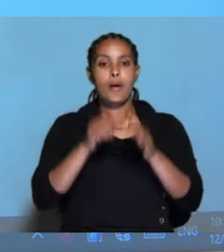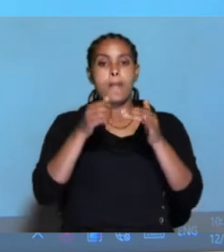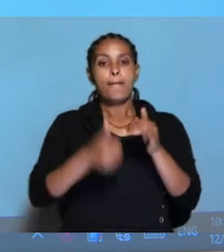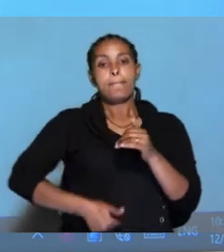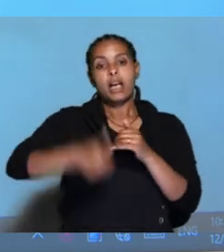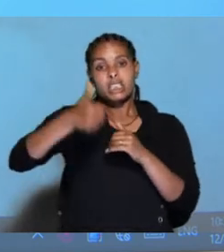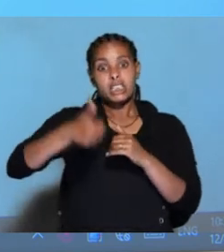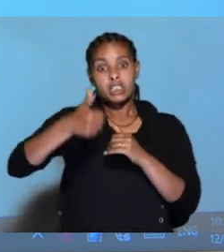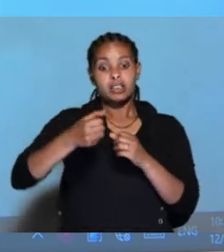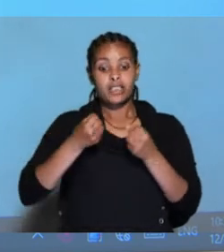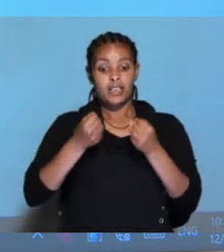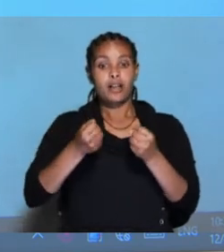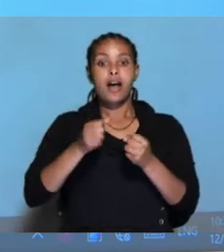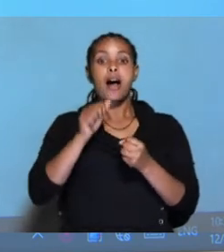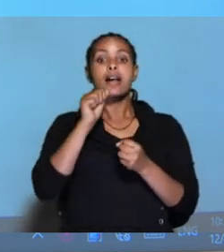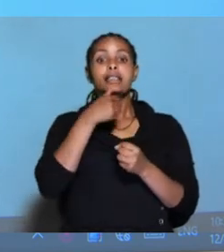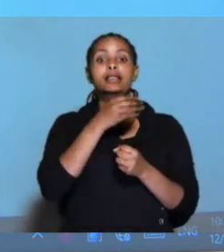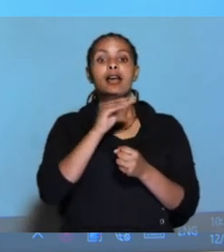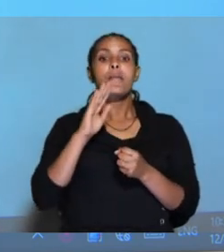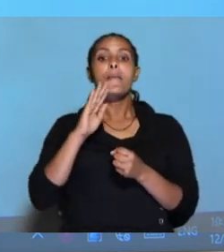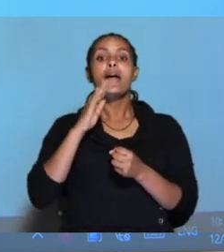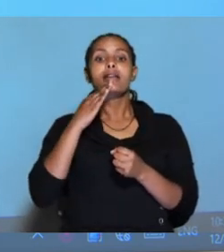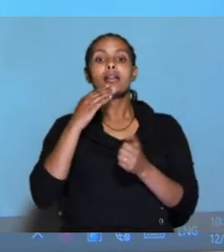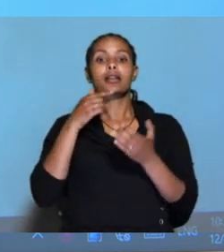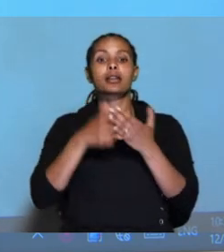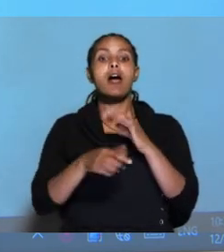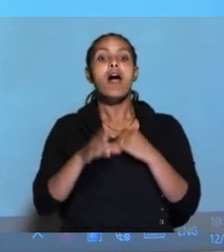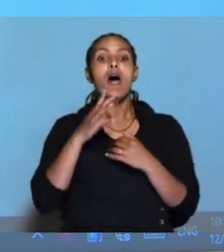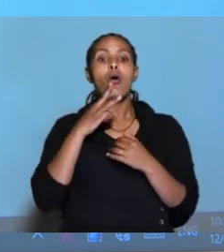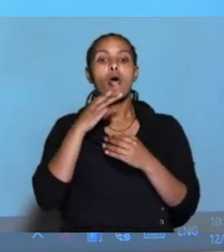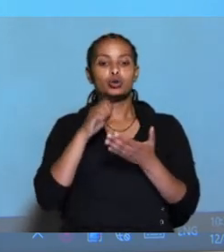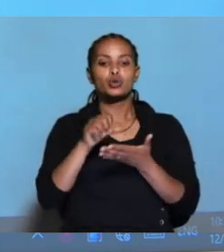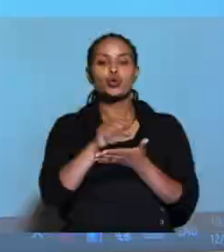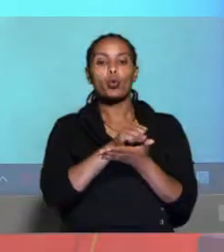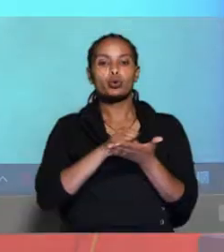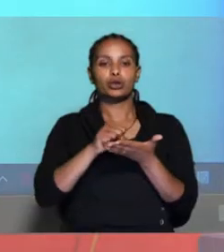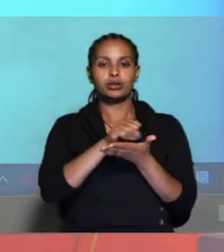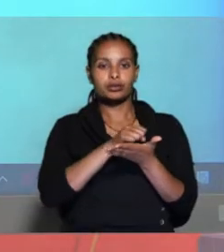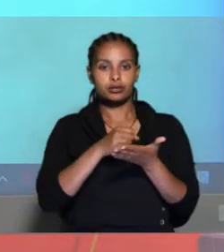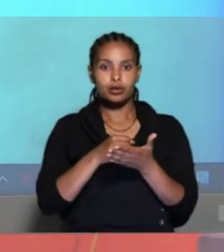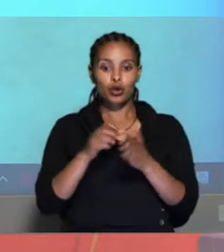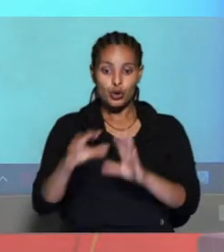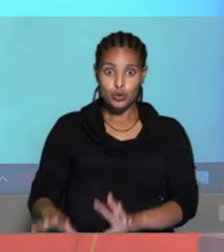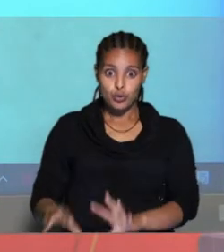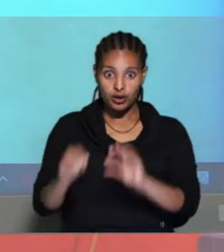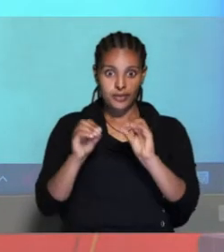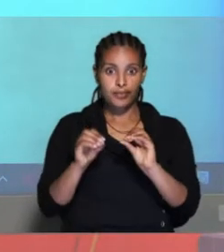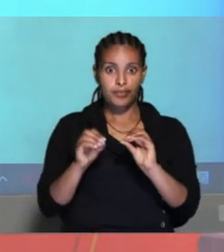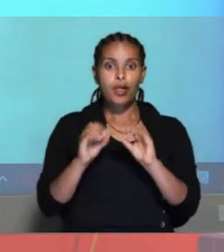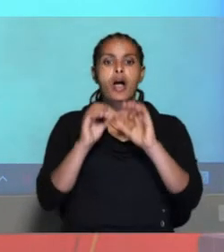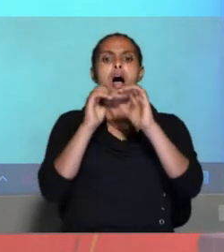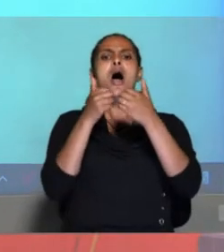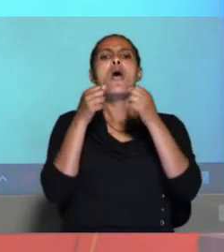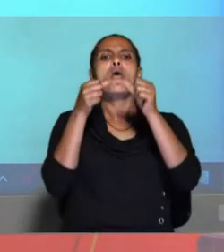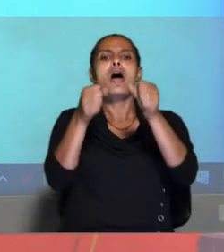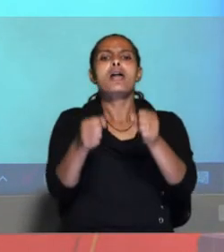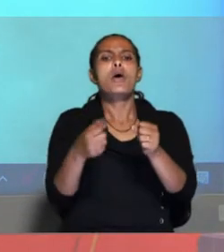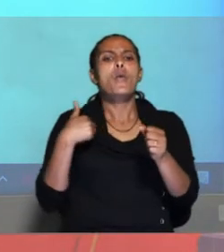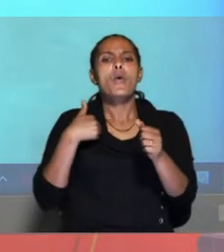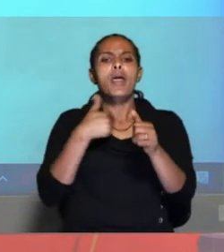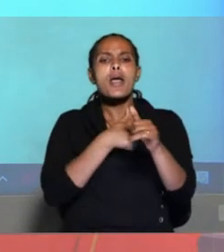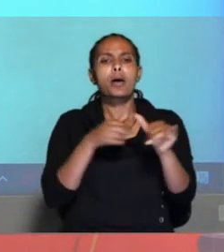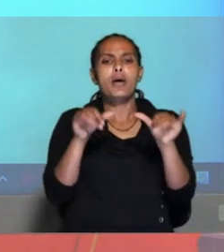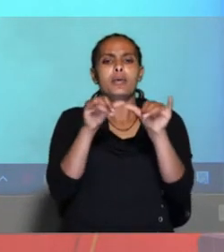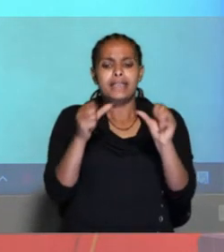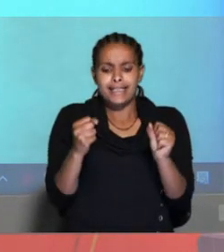Measures of the strengths of acids and bases in aqueous solution. Students, how can we measure